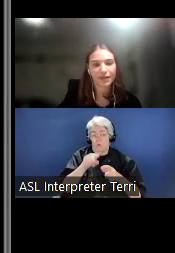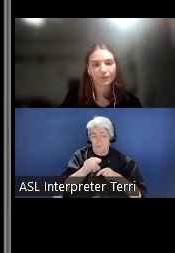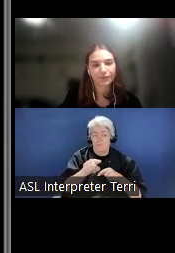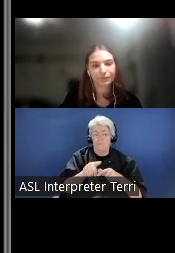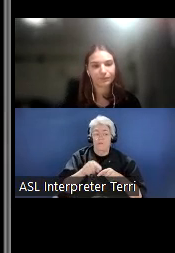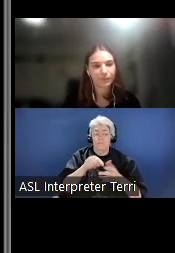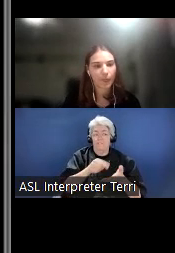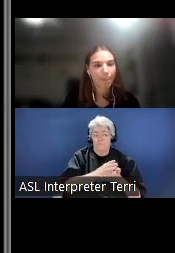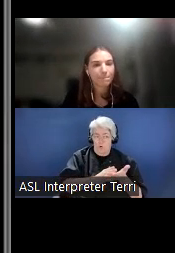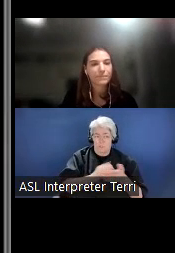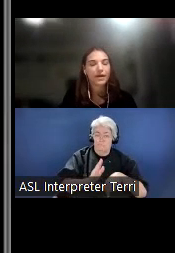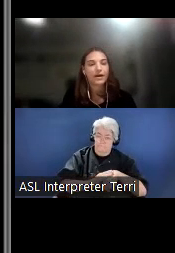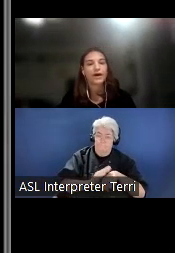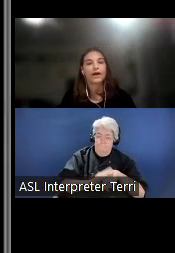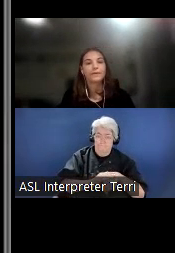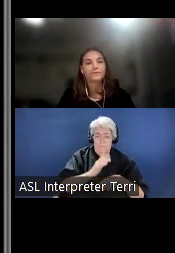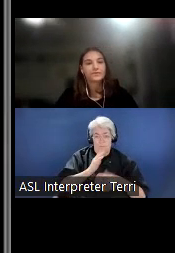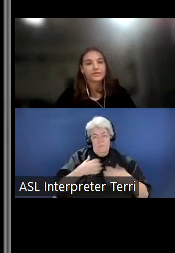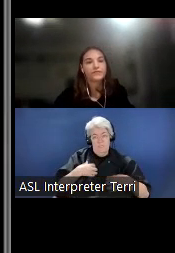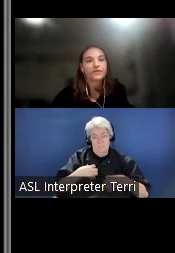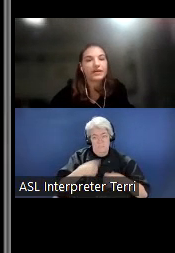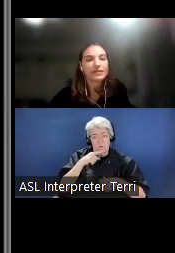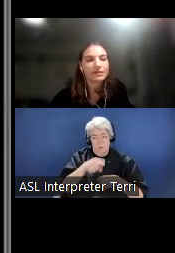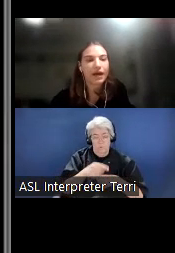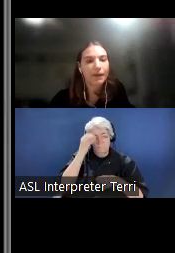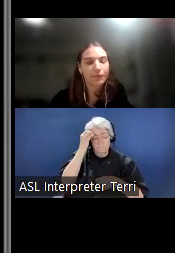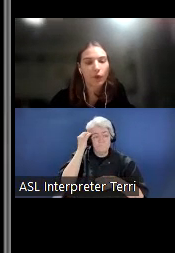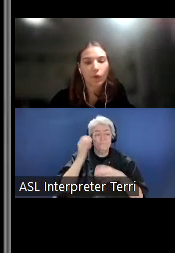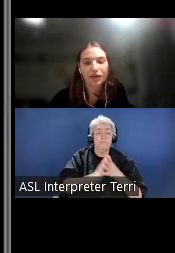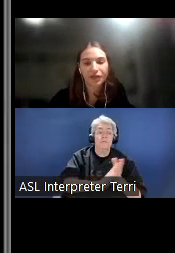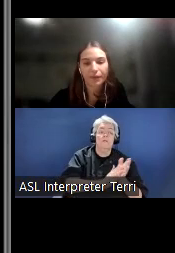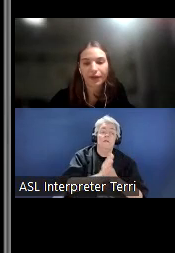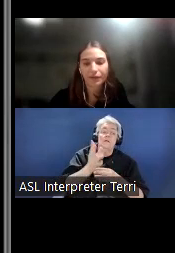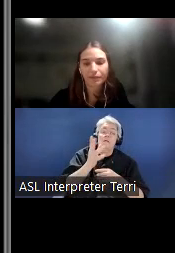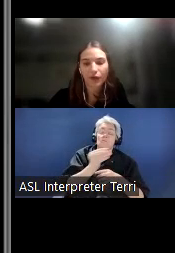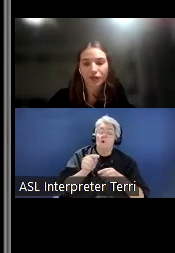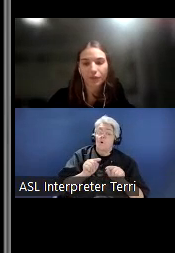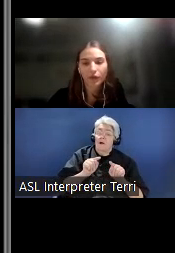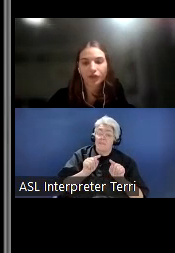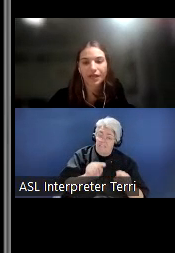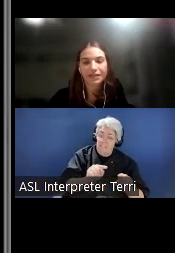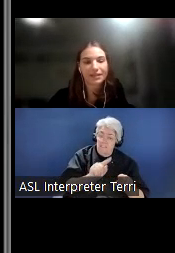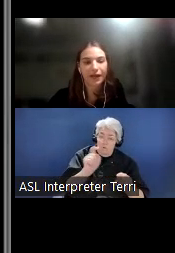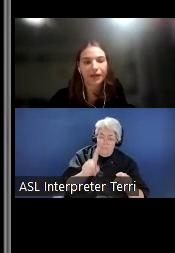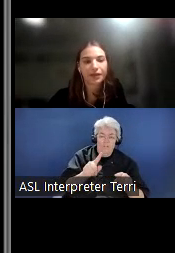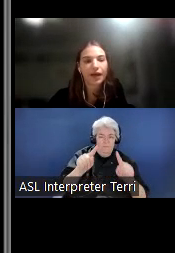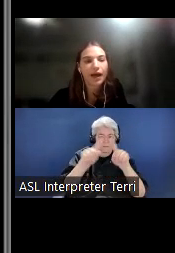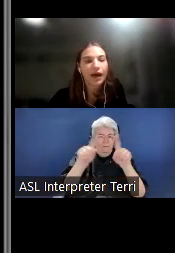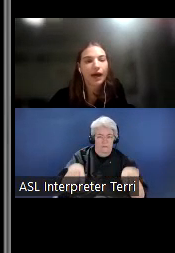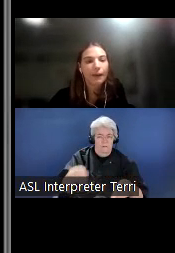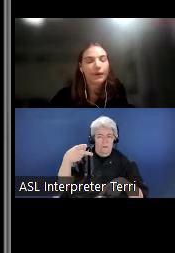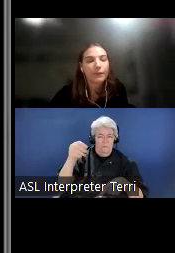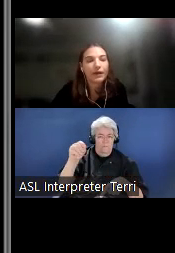section. Next slide. All right. So for this poll question, I'm going to launch the poll in just a